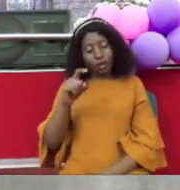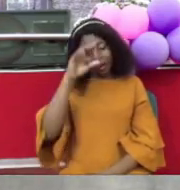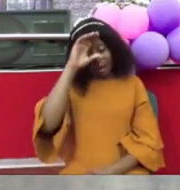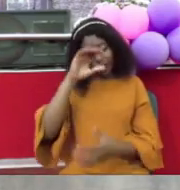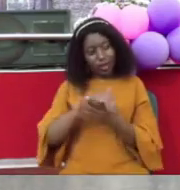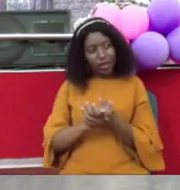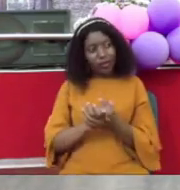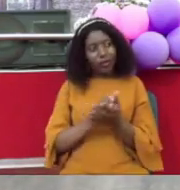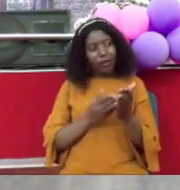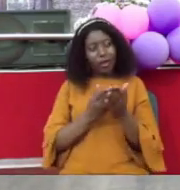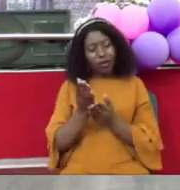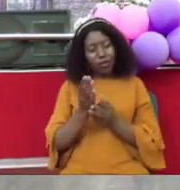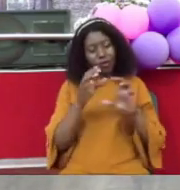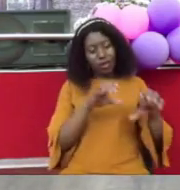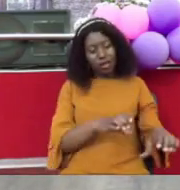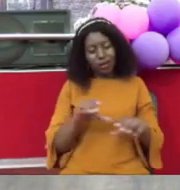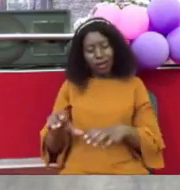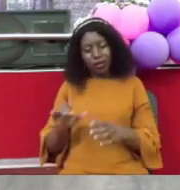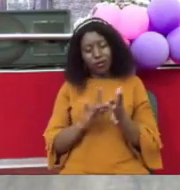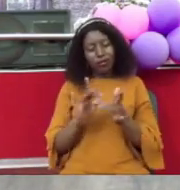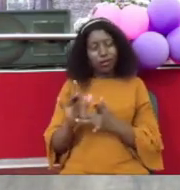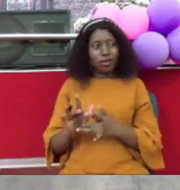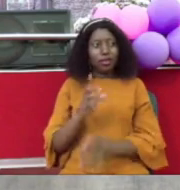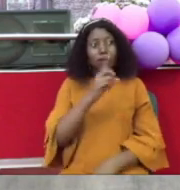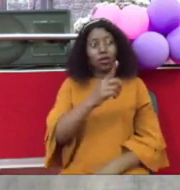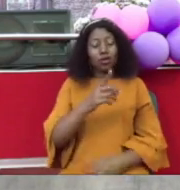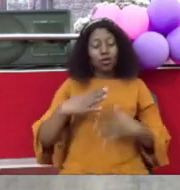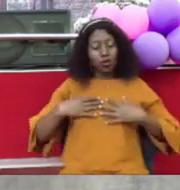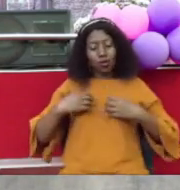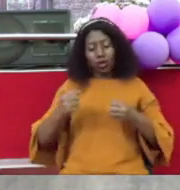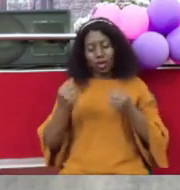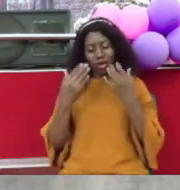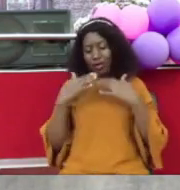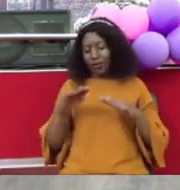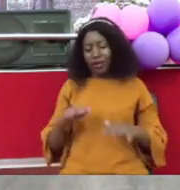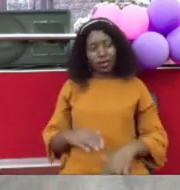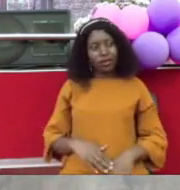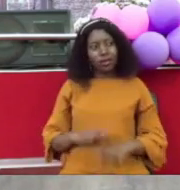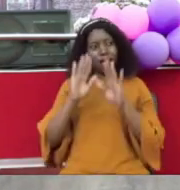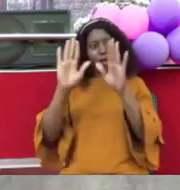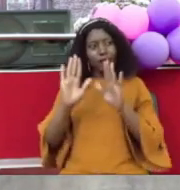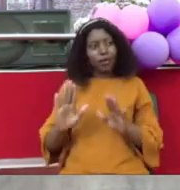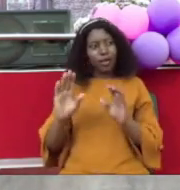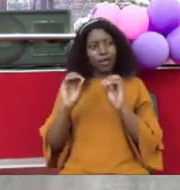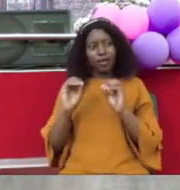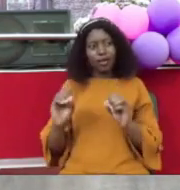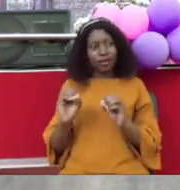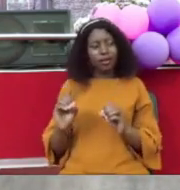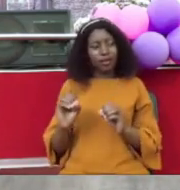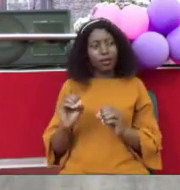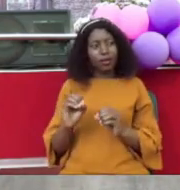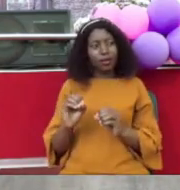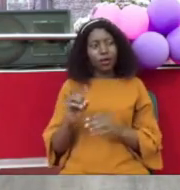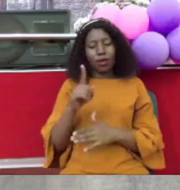stripes of Jesus you are healed. Lazima uamini kwamba kupitia kwa it doesn't matter. The word of God must be priority. Haijalishi,